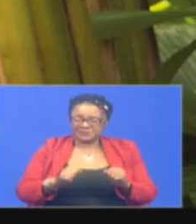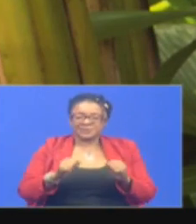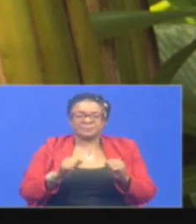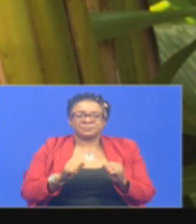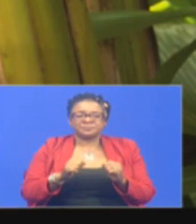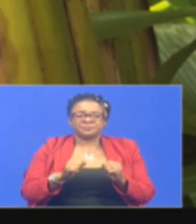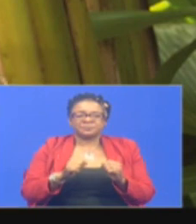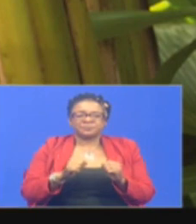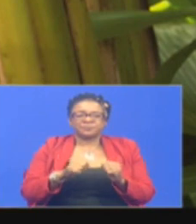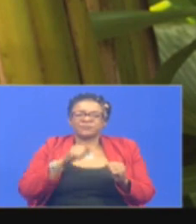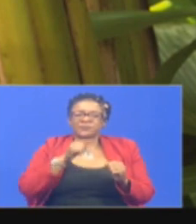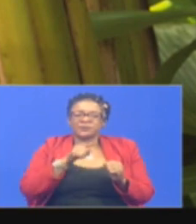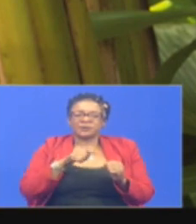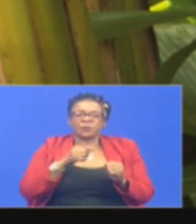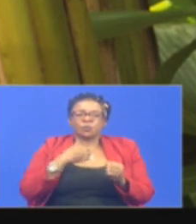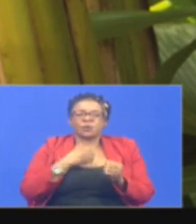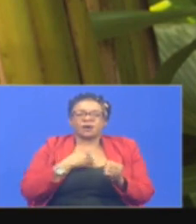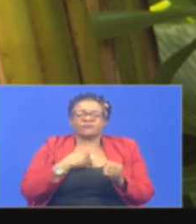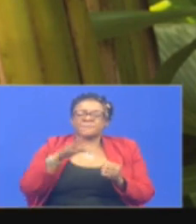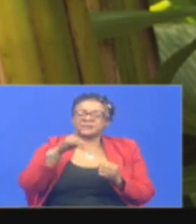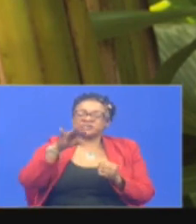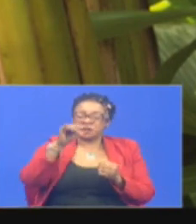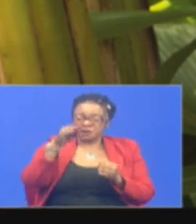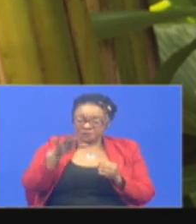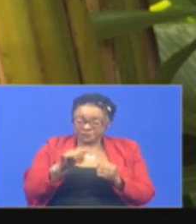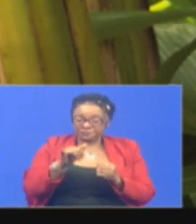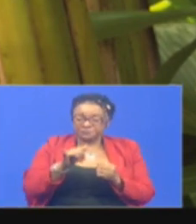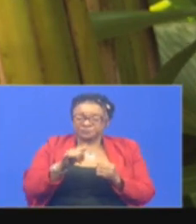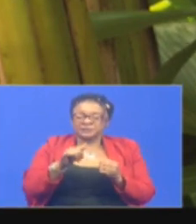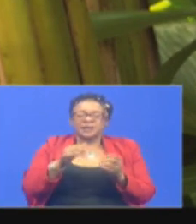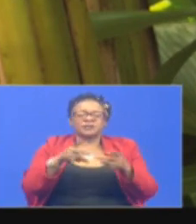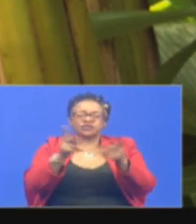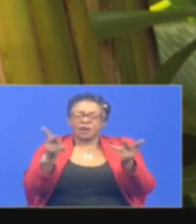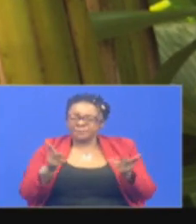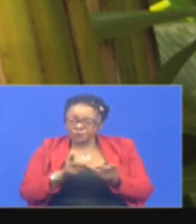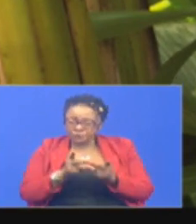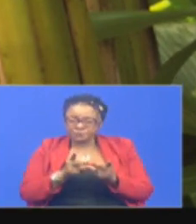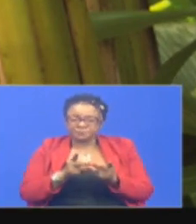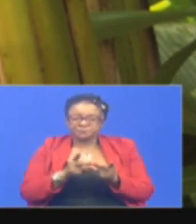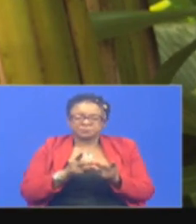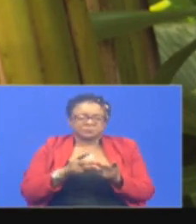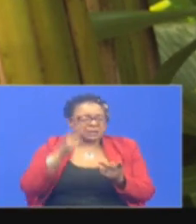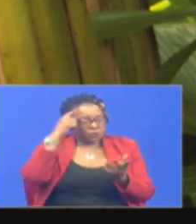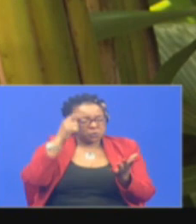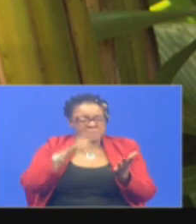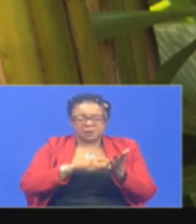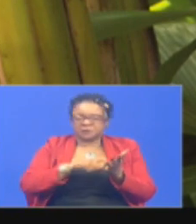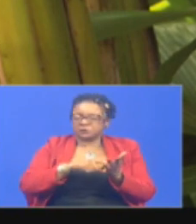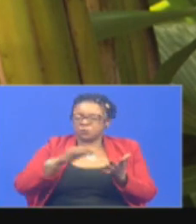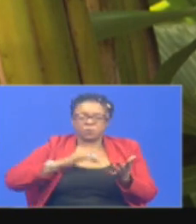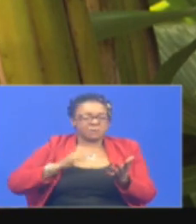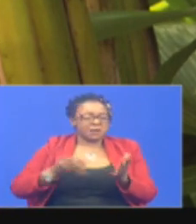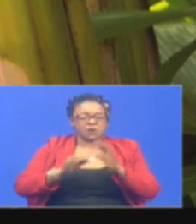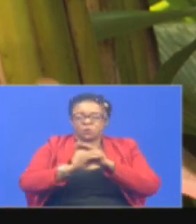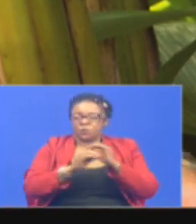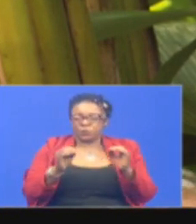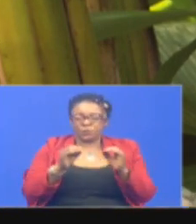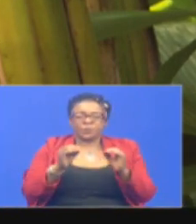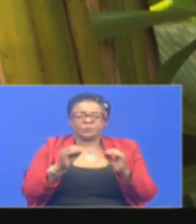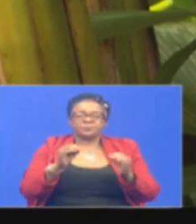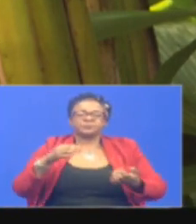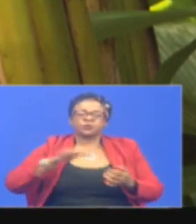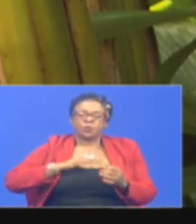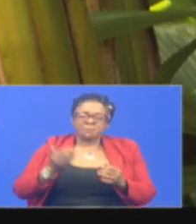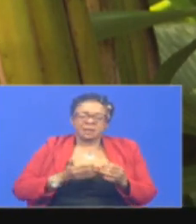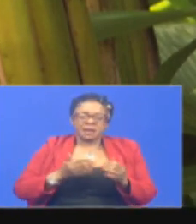thing, because we have patriarchal systems, tribal systems that do not recognize the place of women, where women live on the